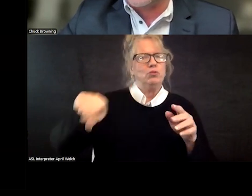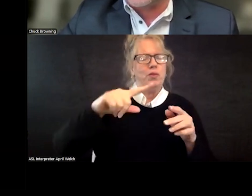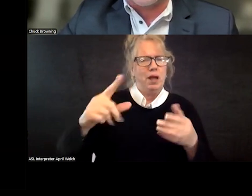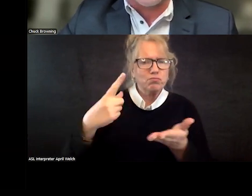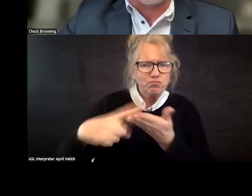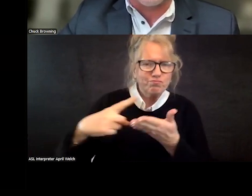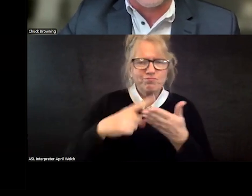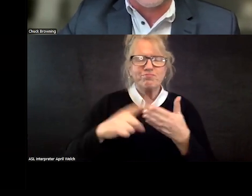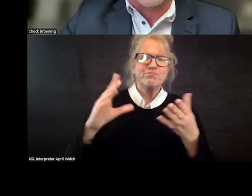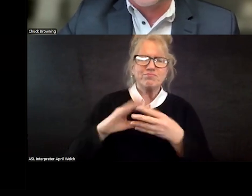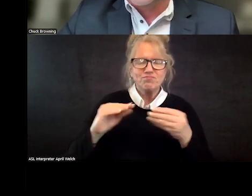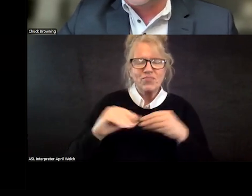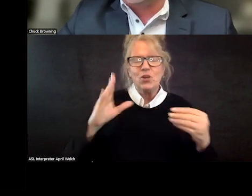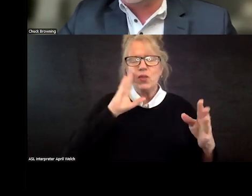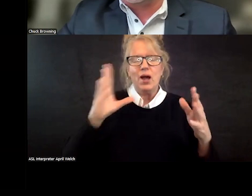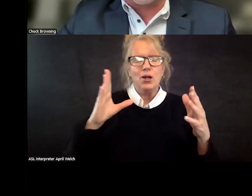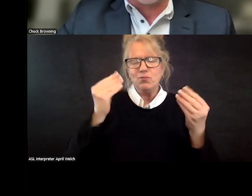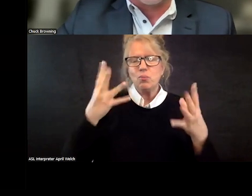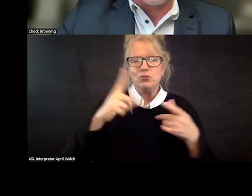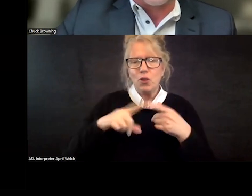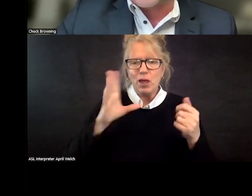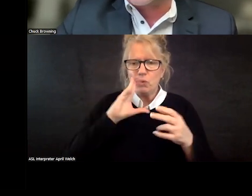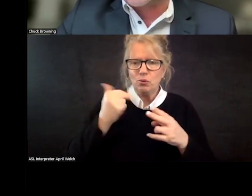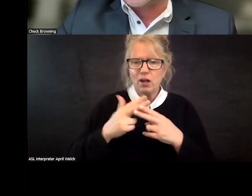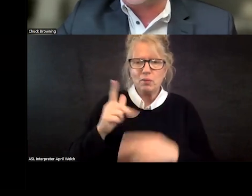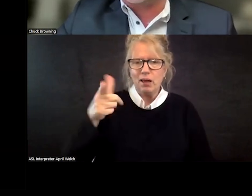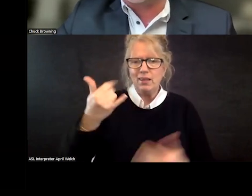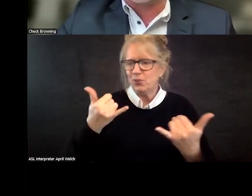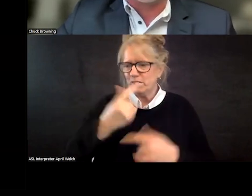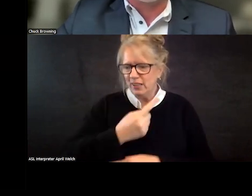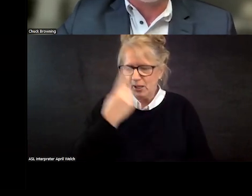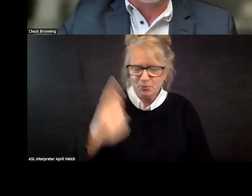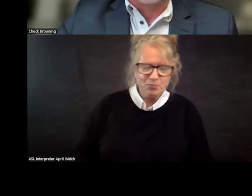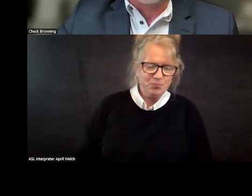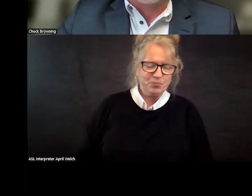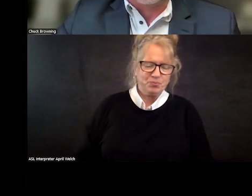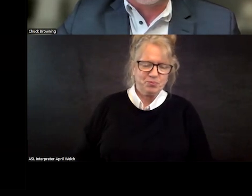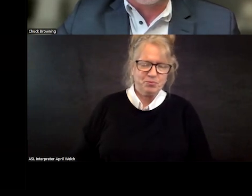discussions and content we're going to get a little bit later on in our Crisis Jam.